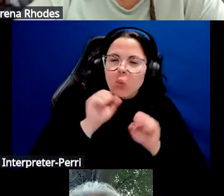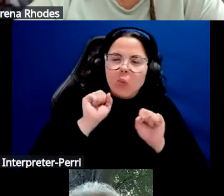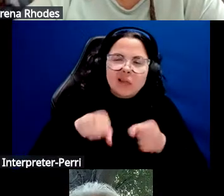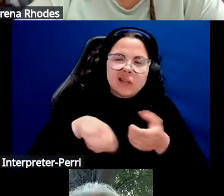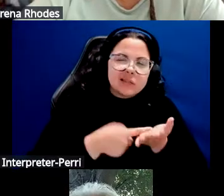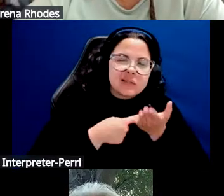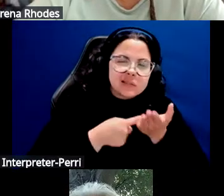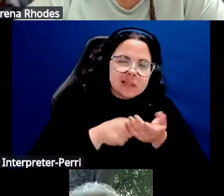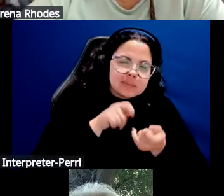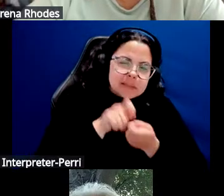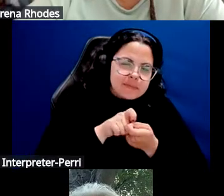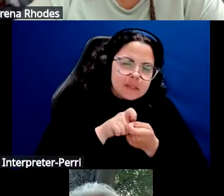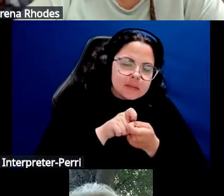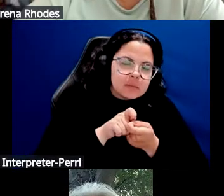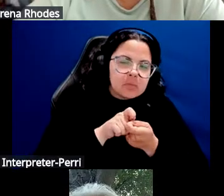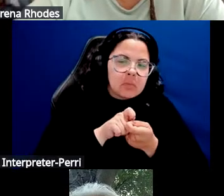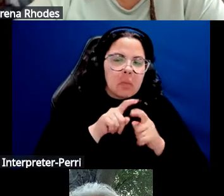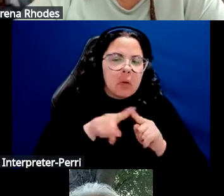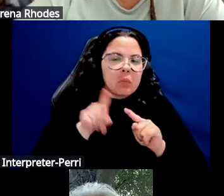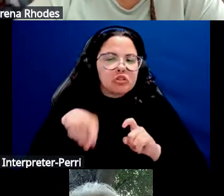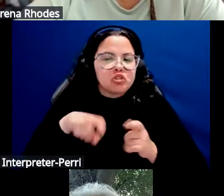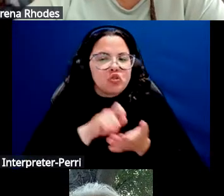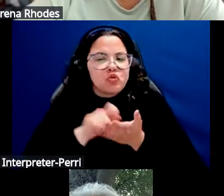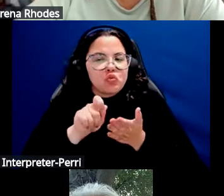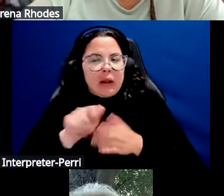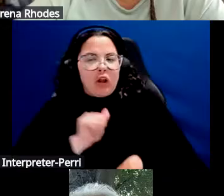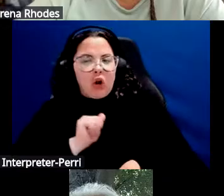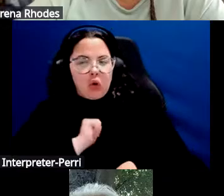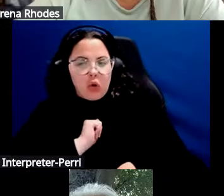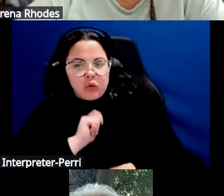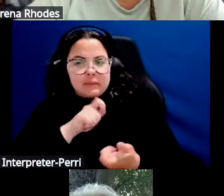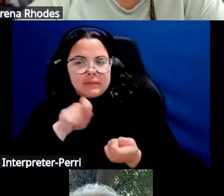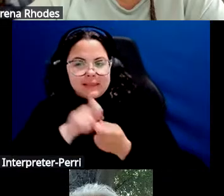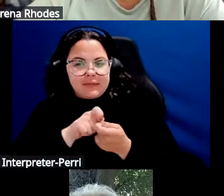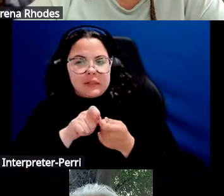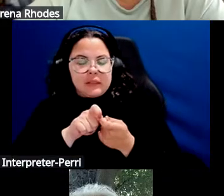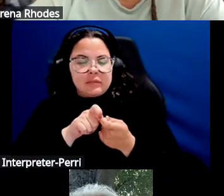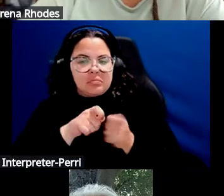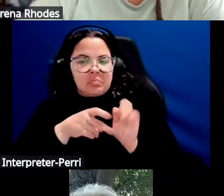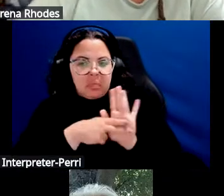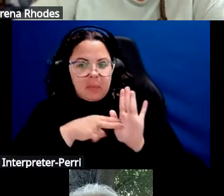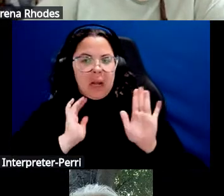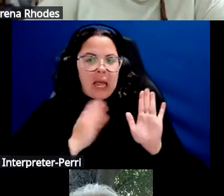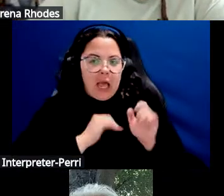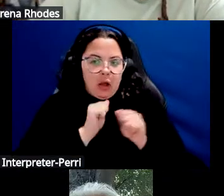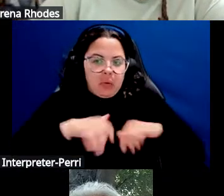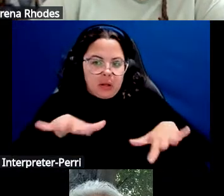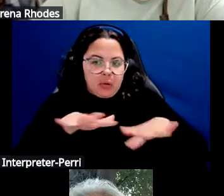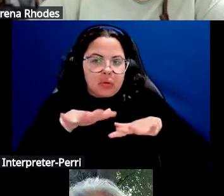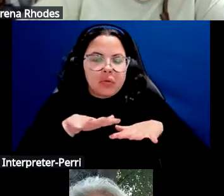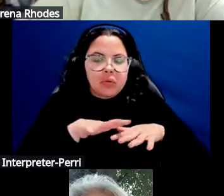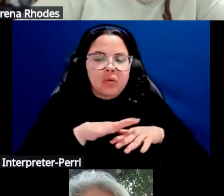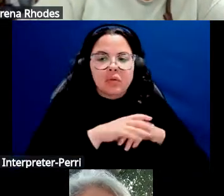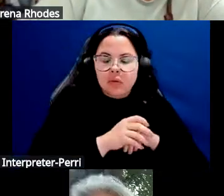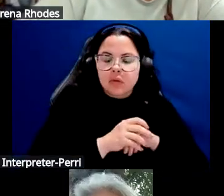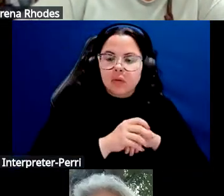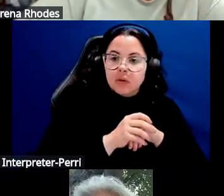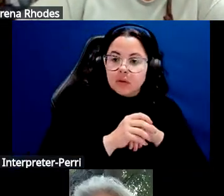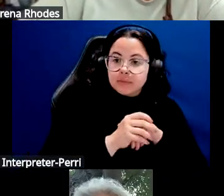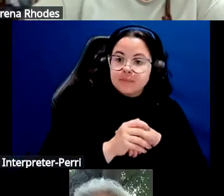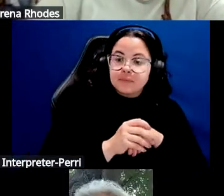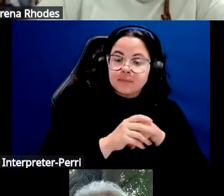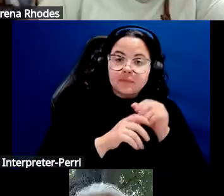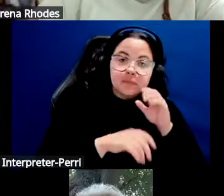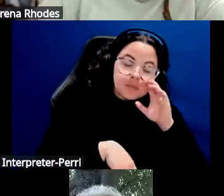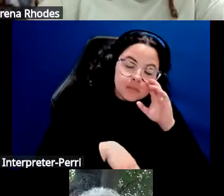discuss that, but I think we should write Okay. our own specifically stating our neighborhoods. Okay. Okay. And then Mhm. can you